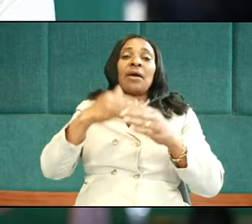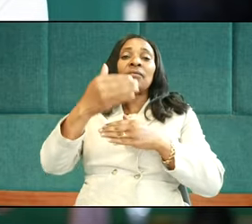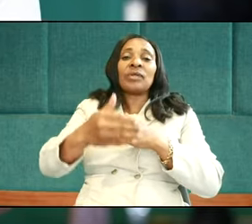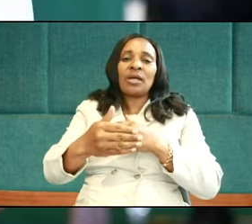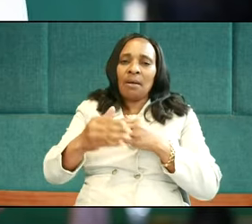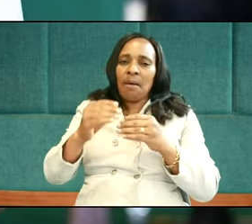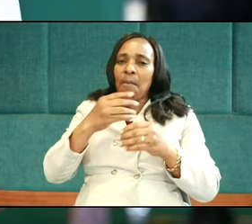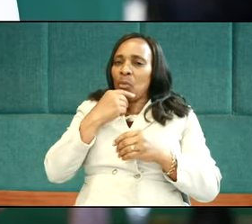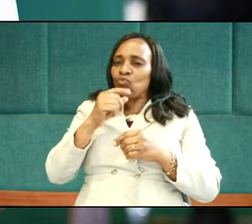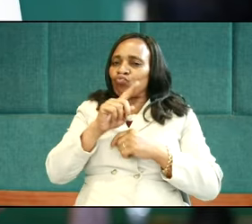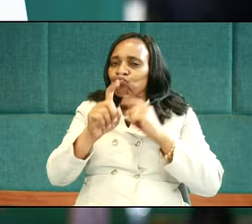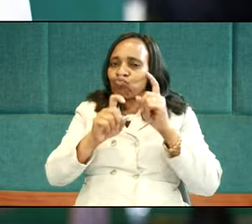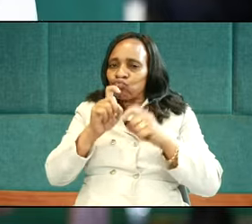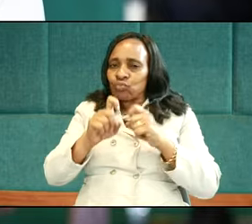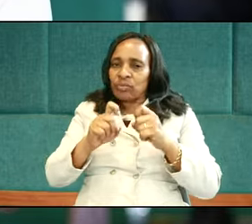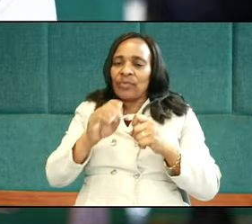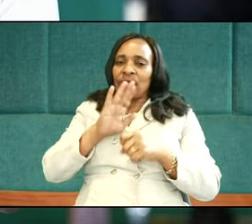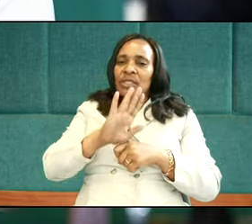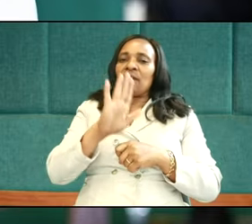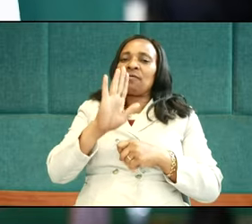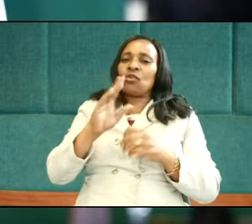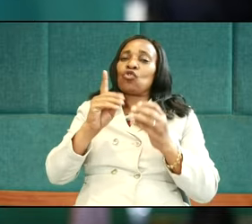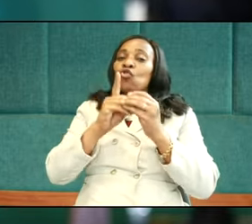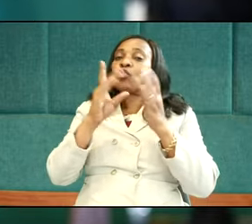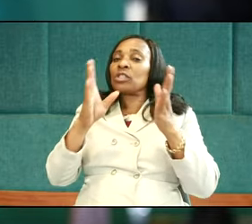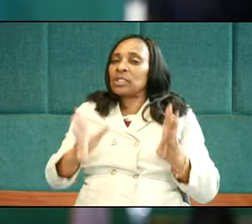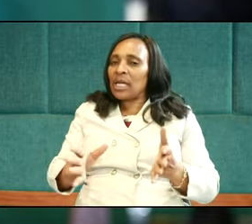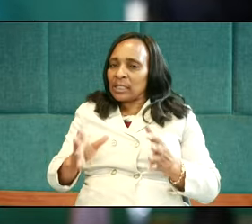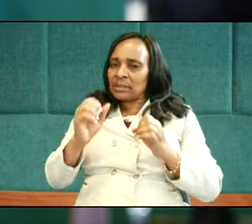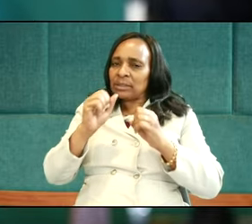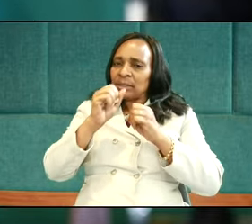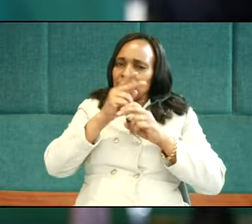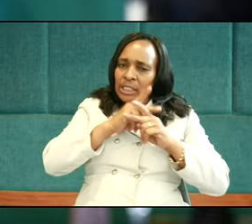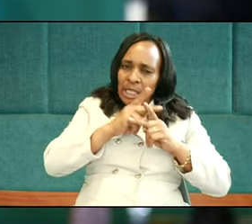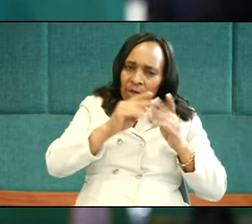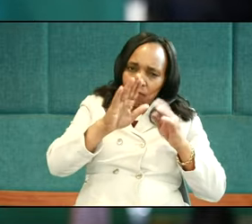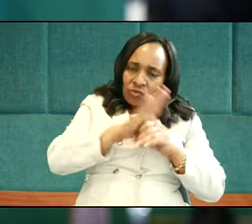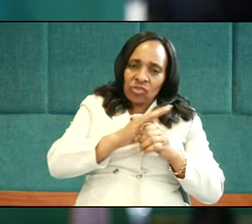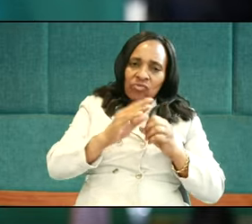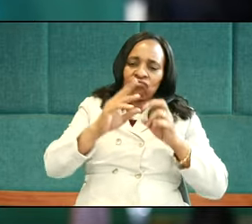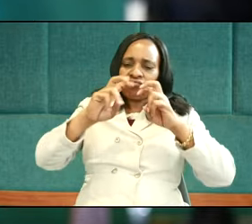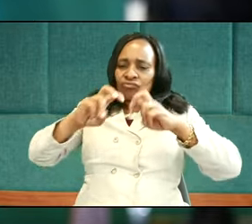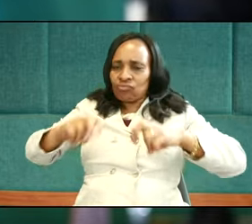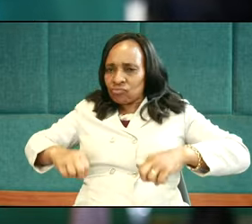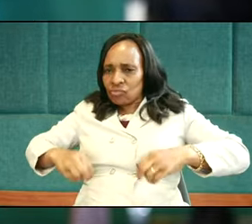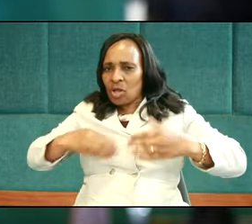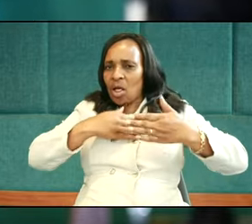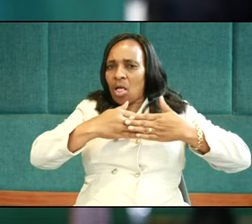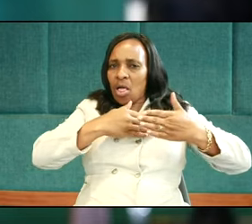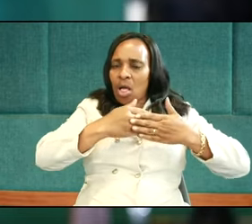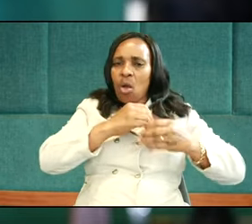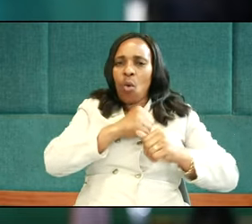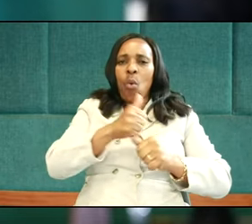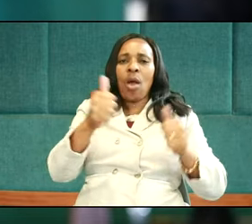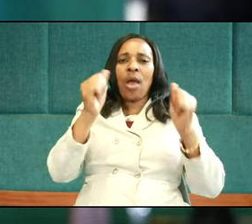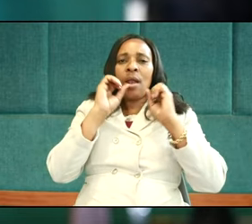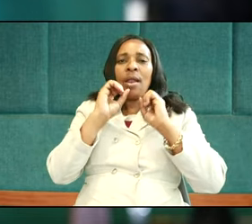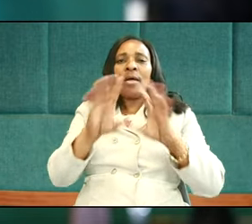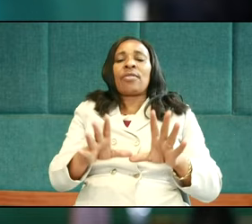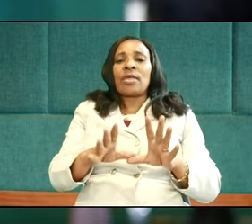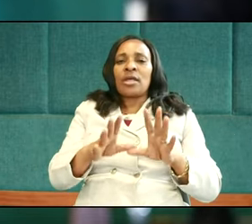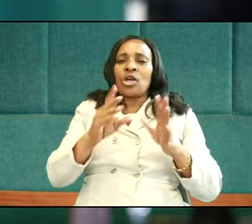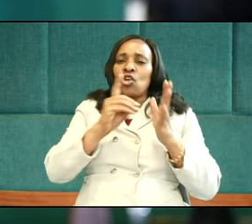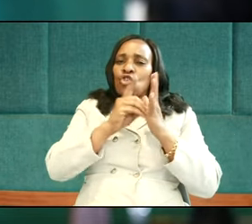boy questioned himself. The doctors carefully checked father's liver. It wasn't working properly. The